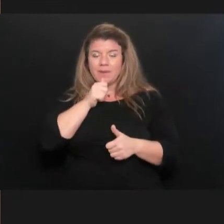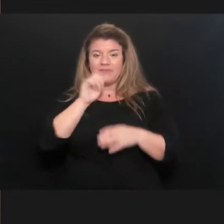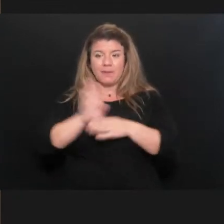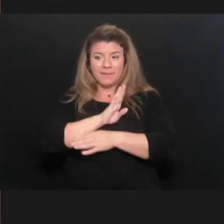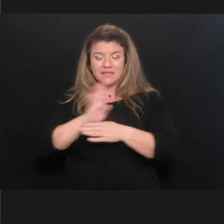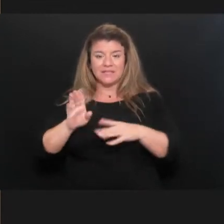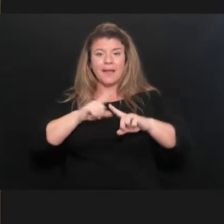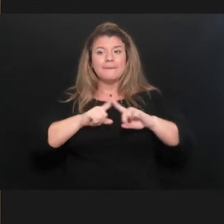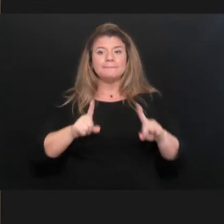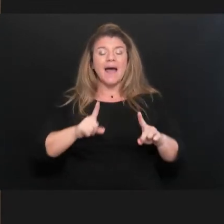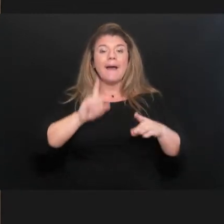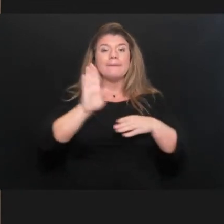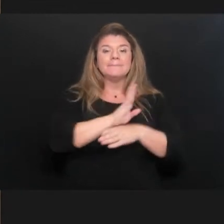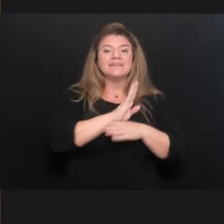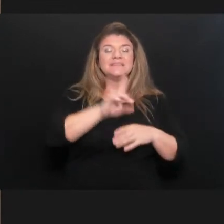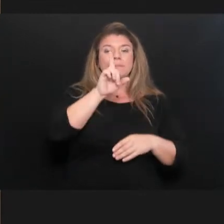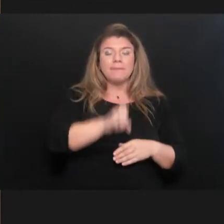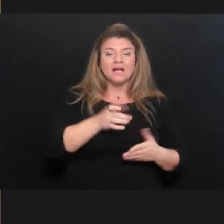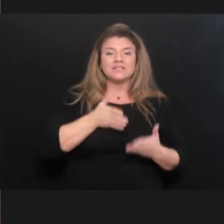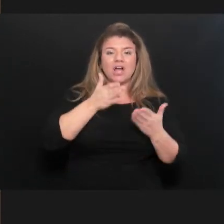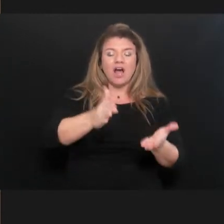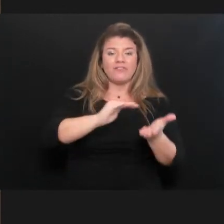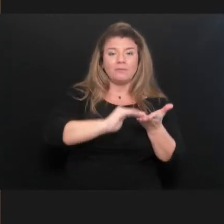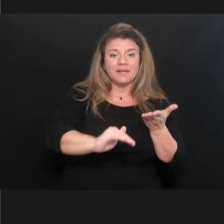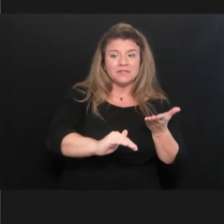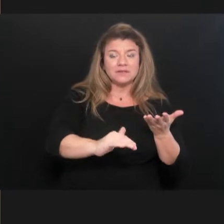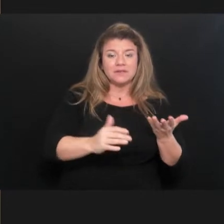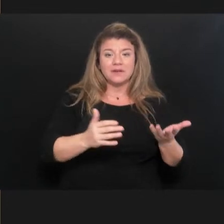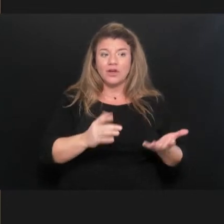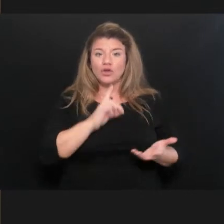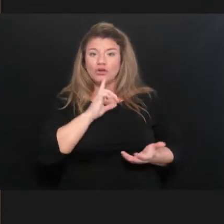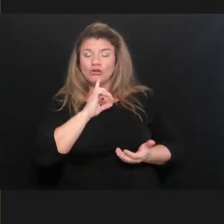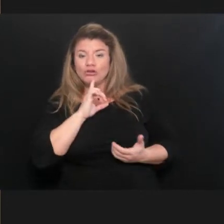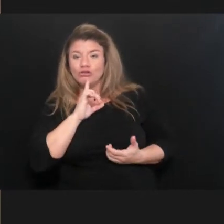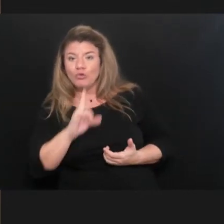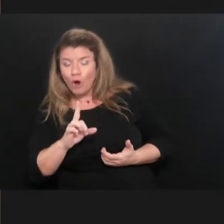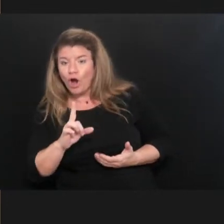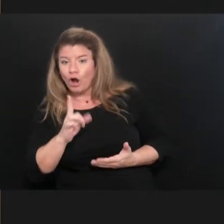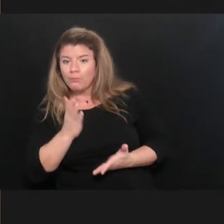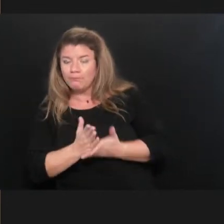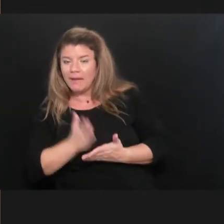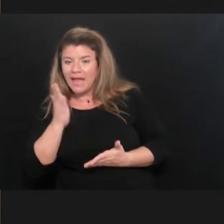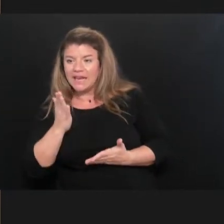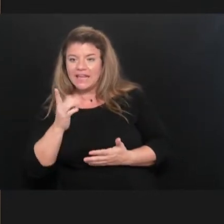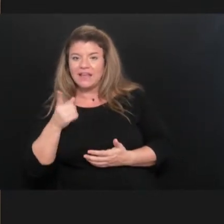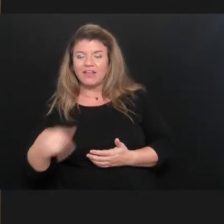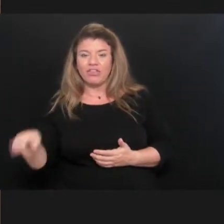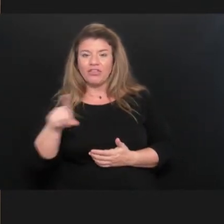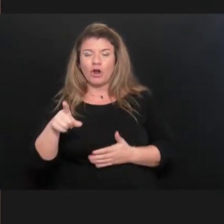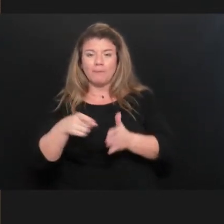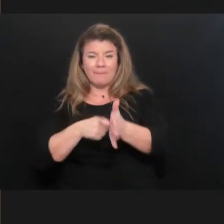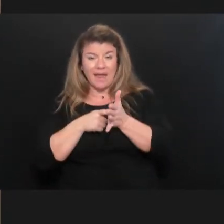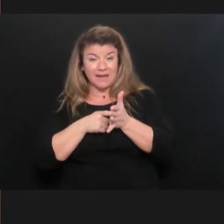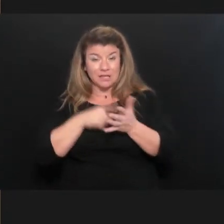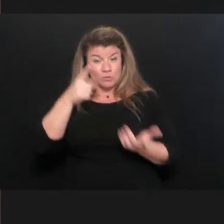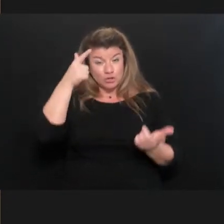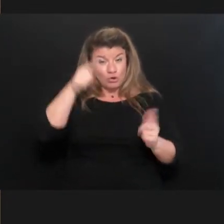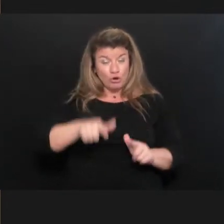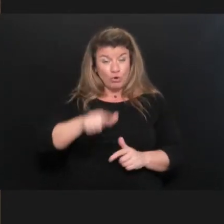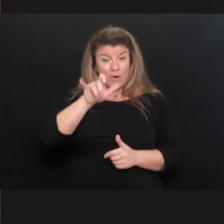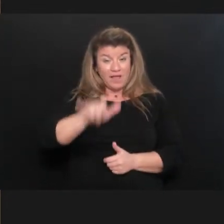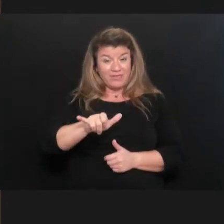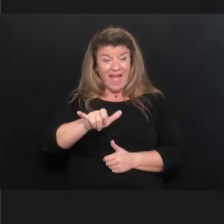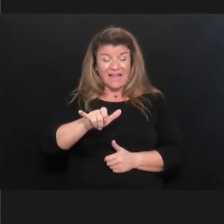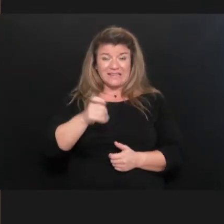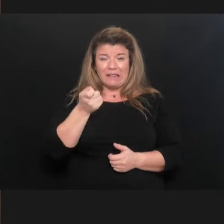businesses must offer exemptions, you are banning that these private businesses can have mandates. Would you agree that this is a